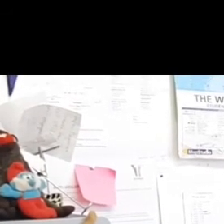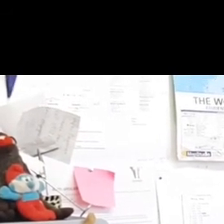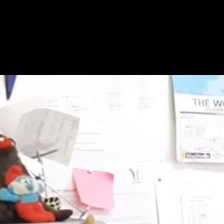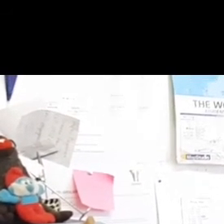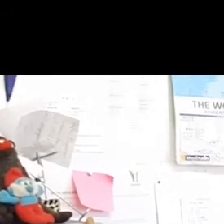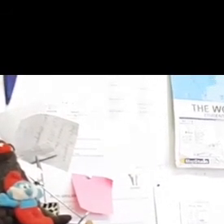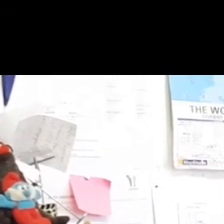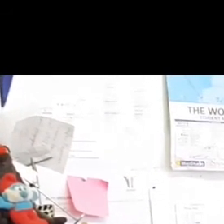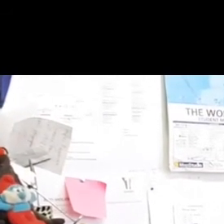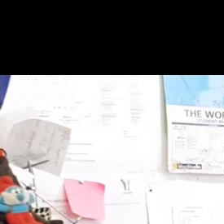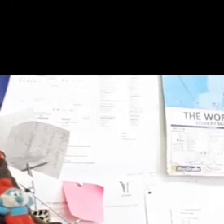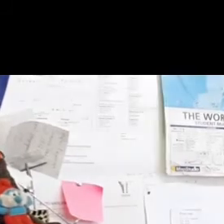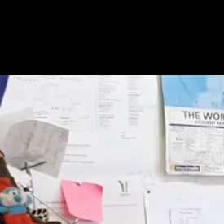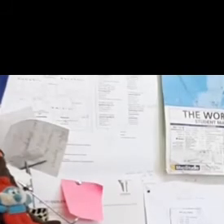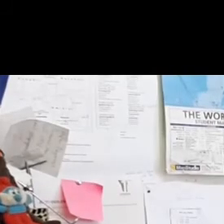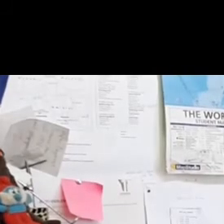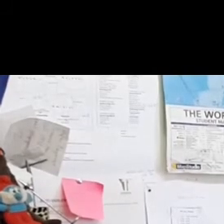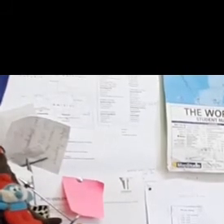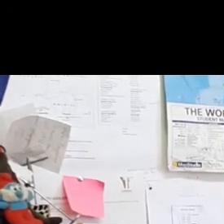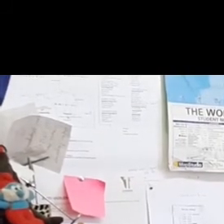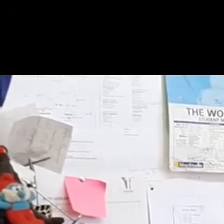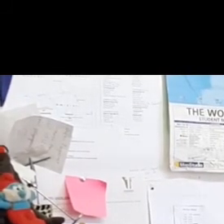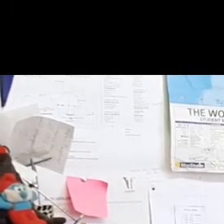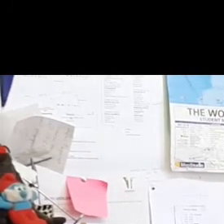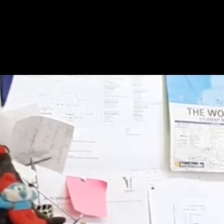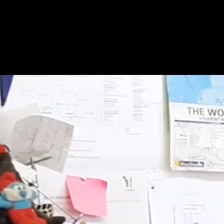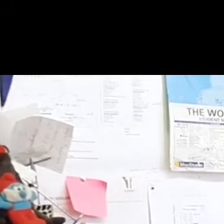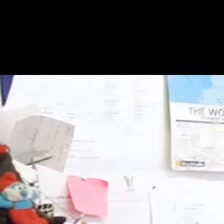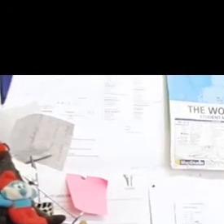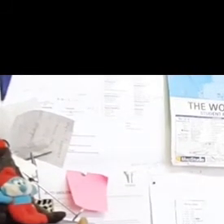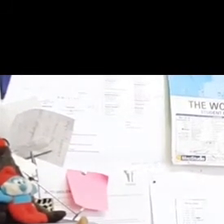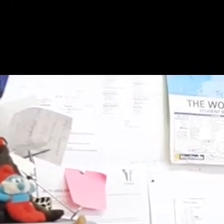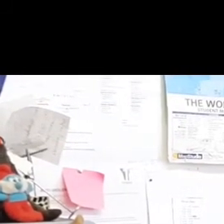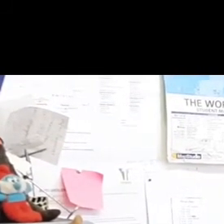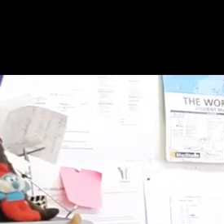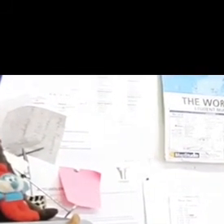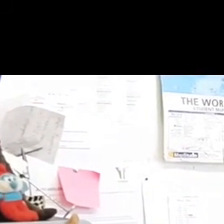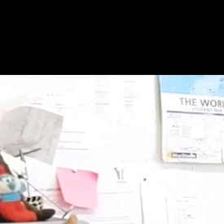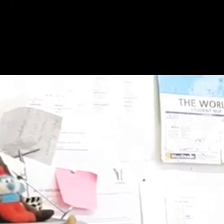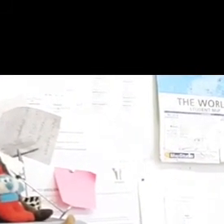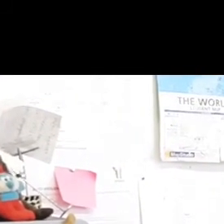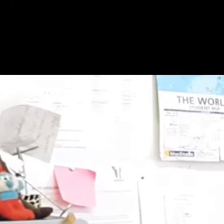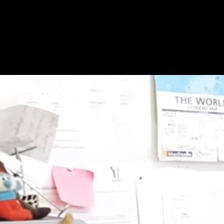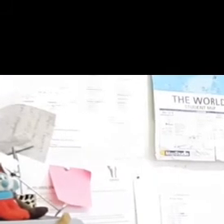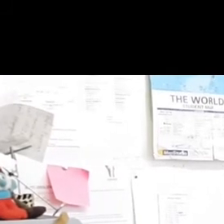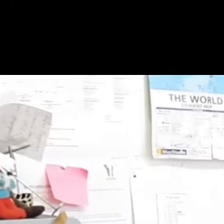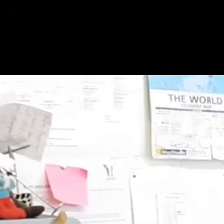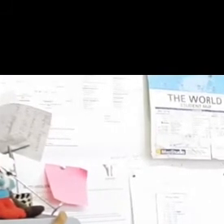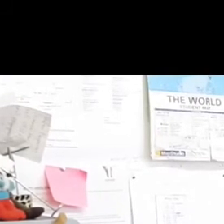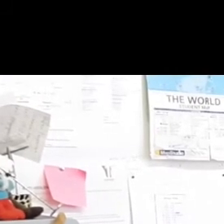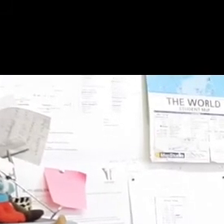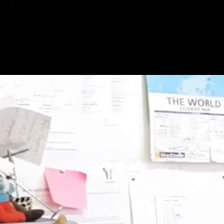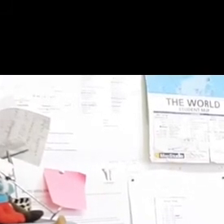be tested. Say they must also check if they are given activity, do you test